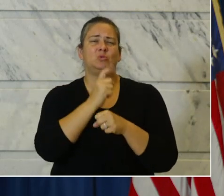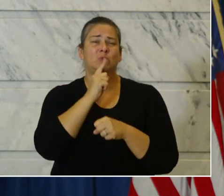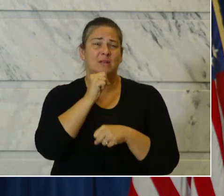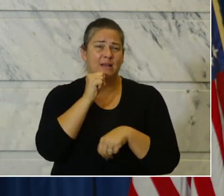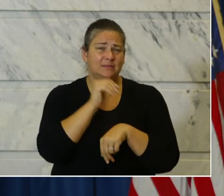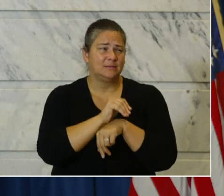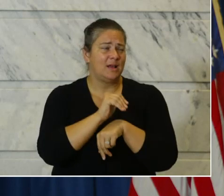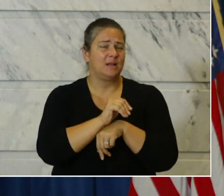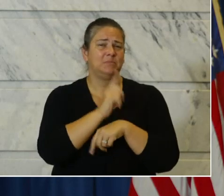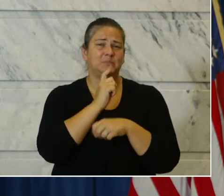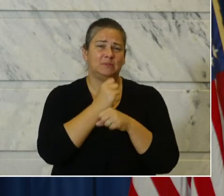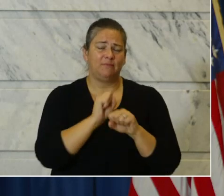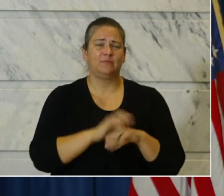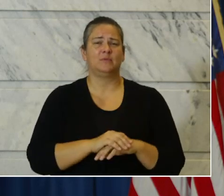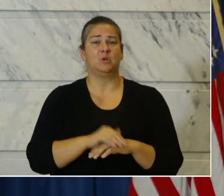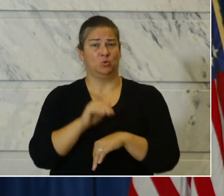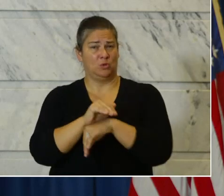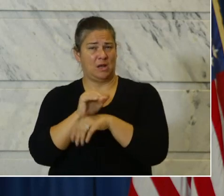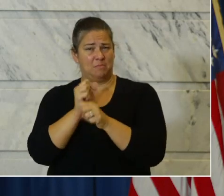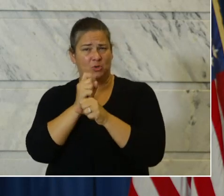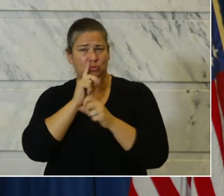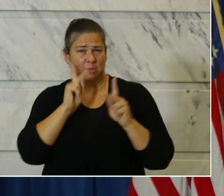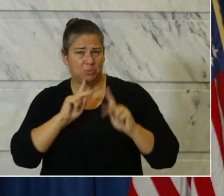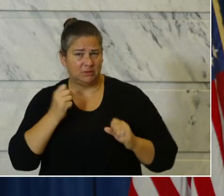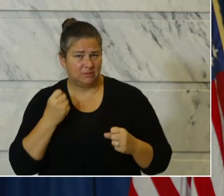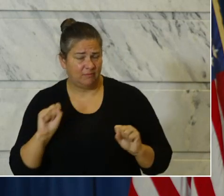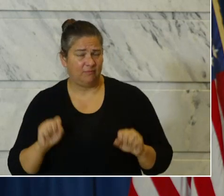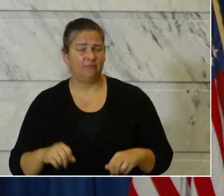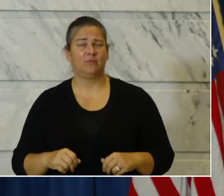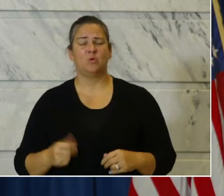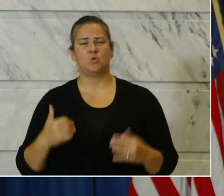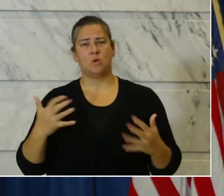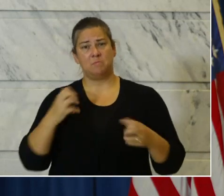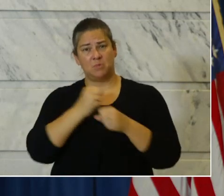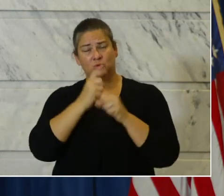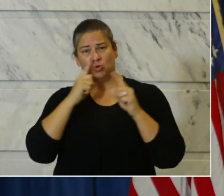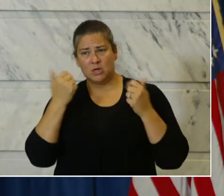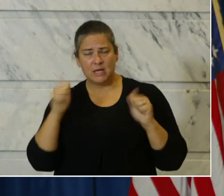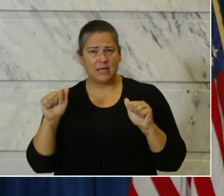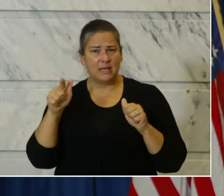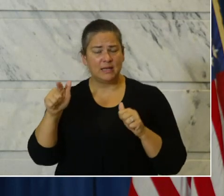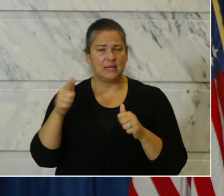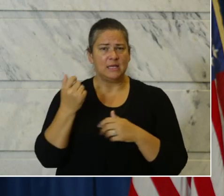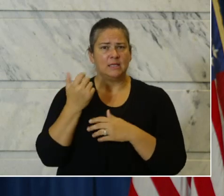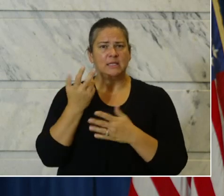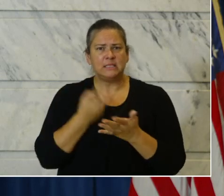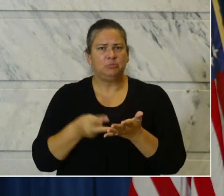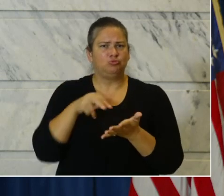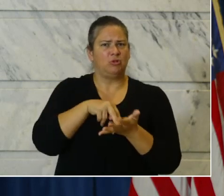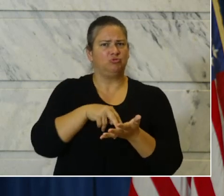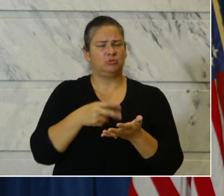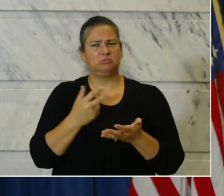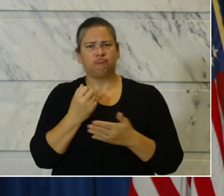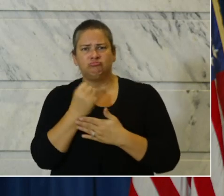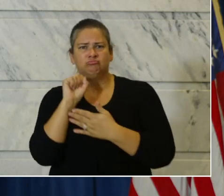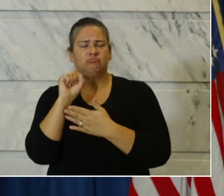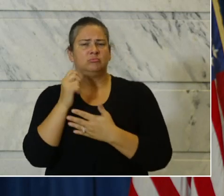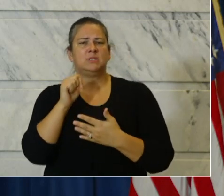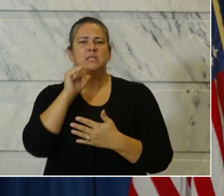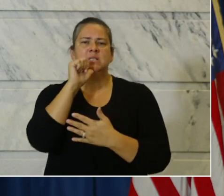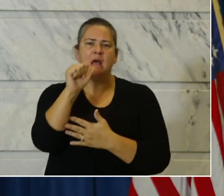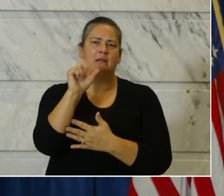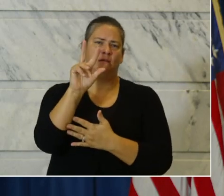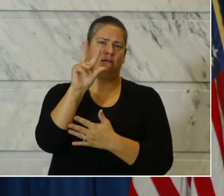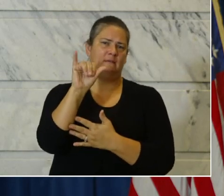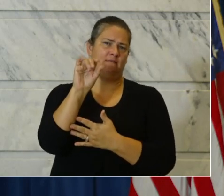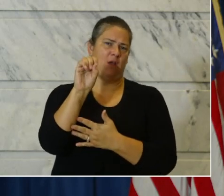we need to ensure that any type of activity or demonstrations remain nonviolent and remain